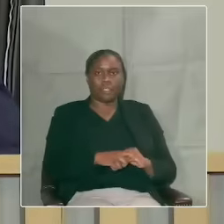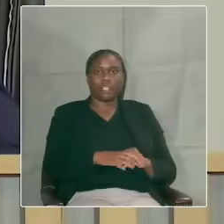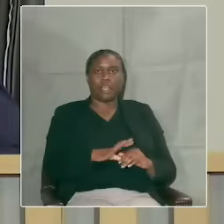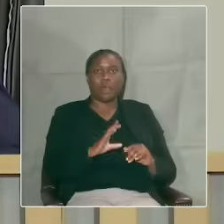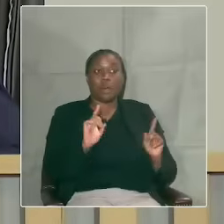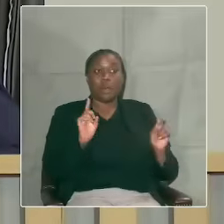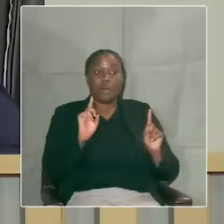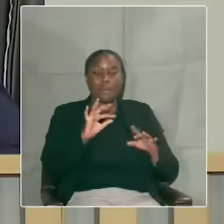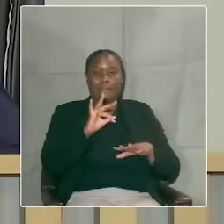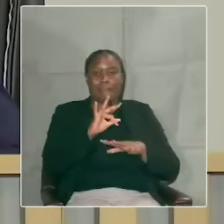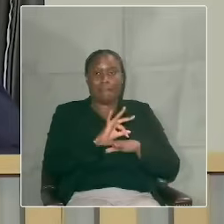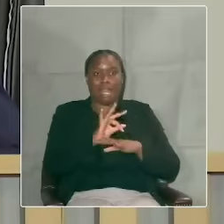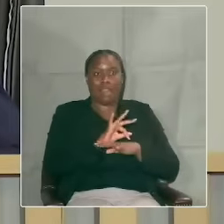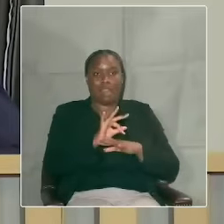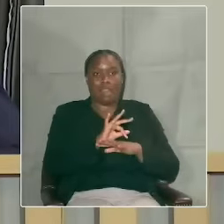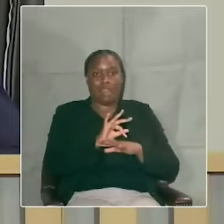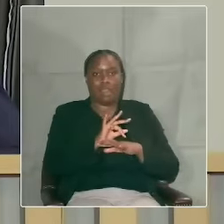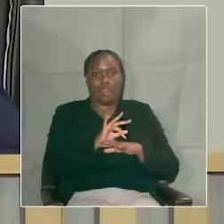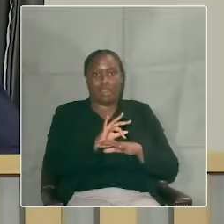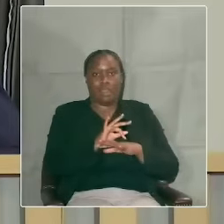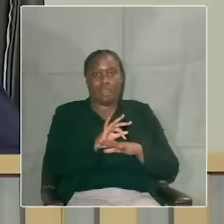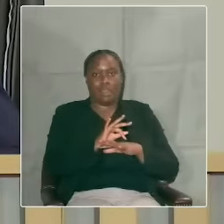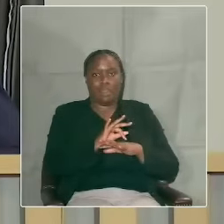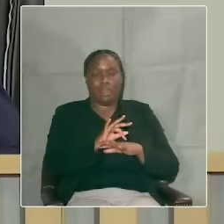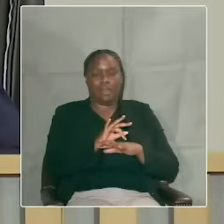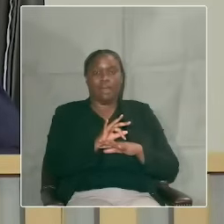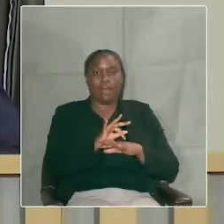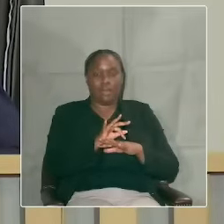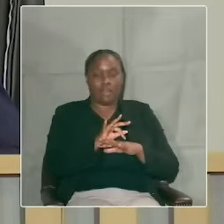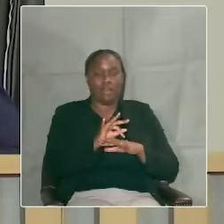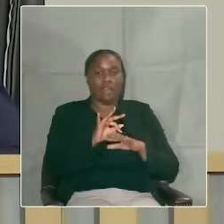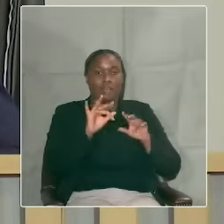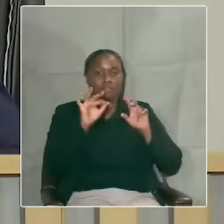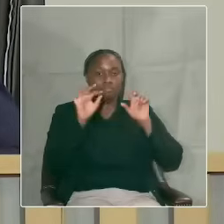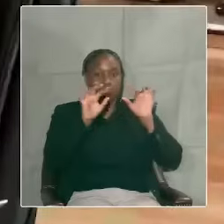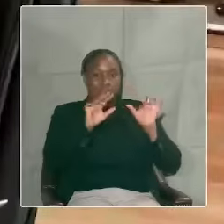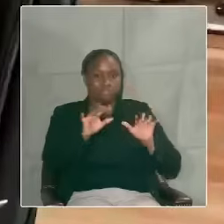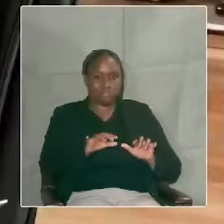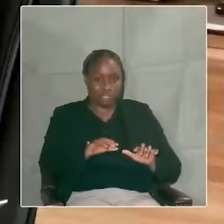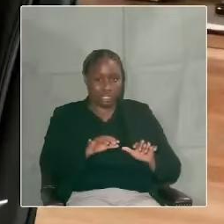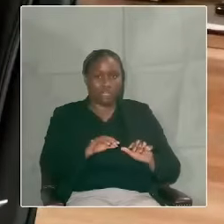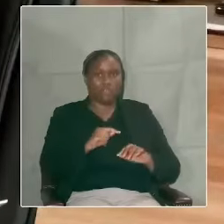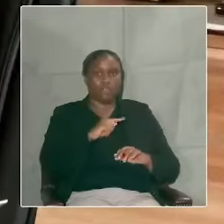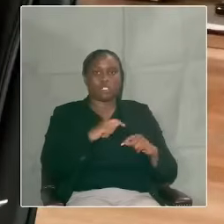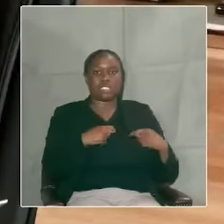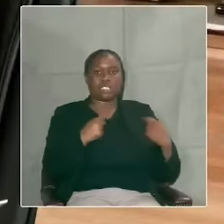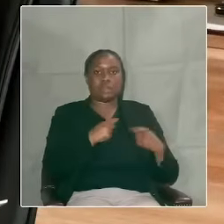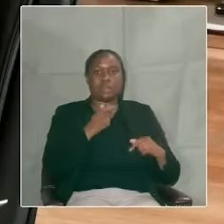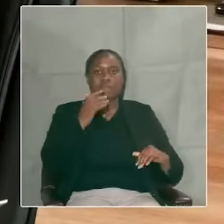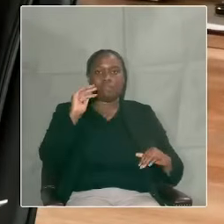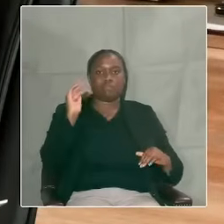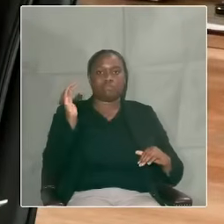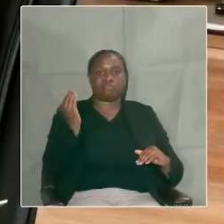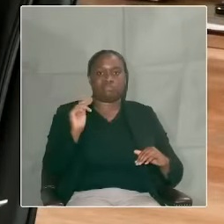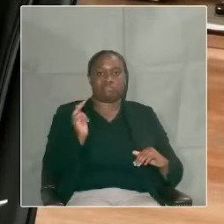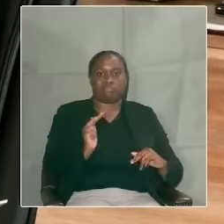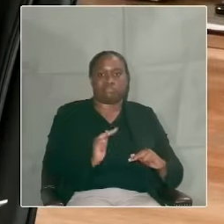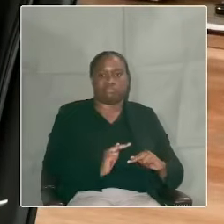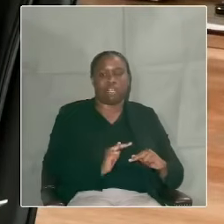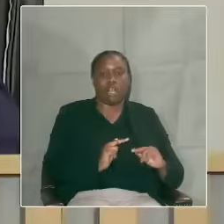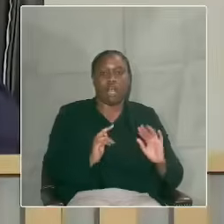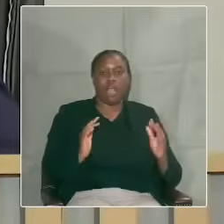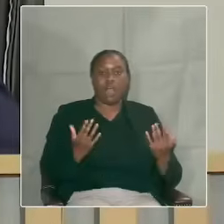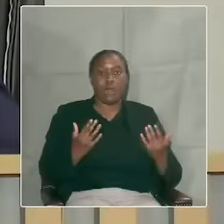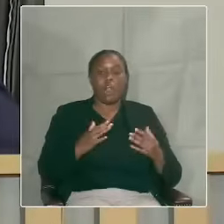plan that would wind down the team. Not go give instructions, come back to me with